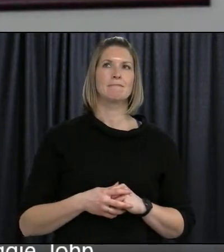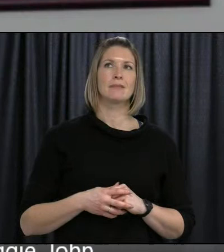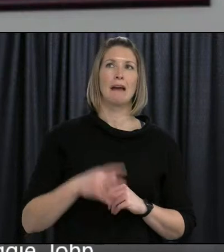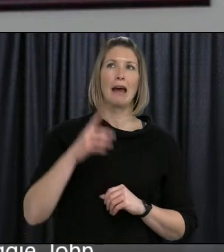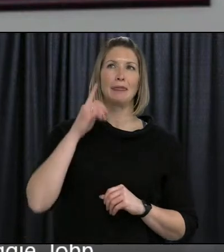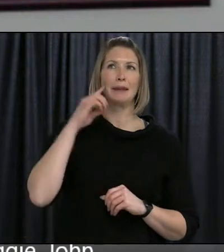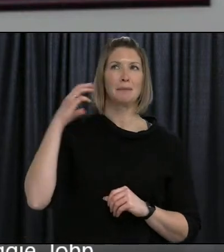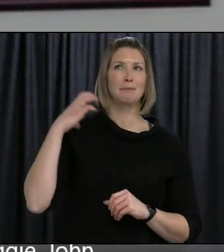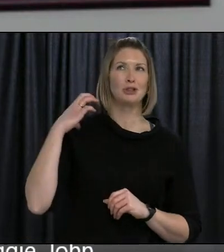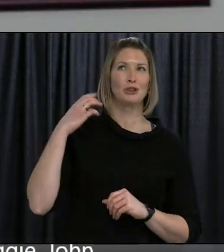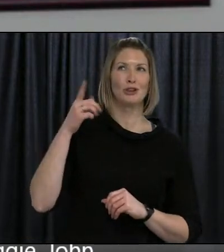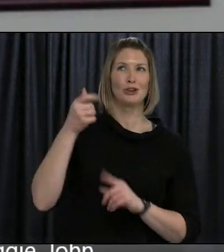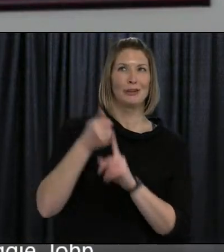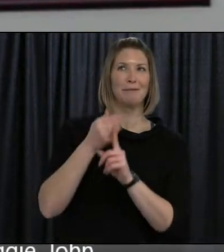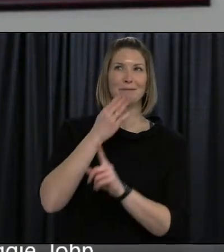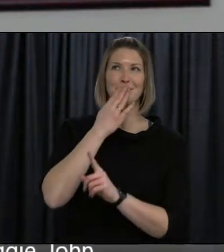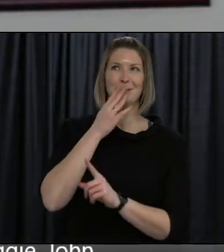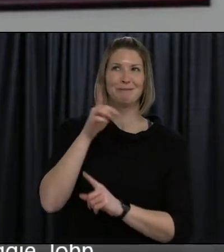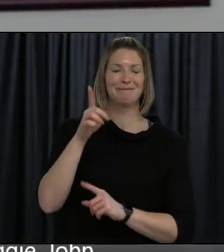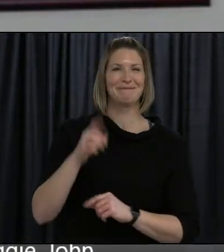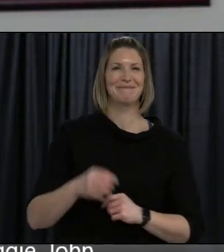Minister, you're on mute.